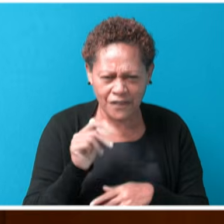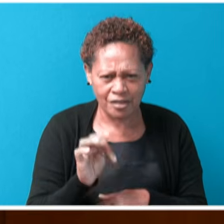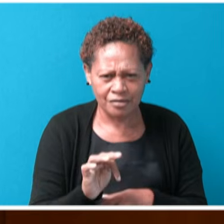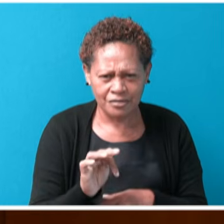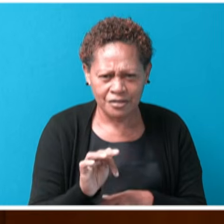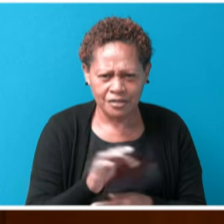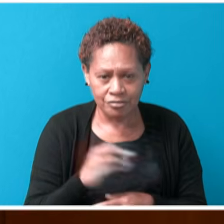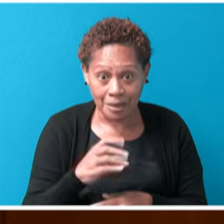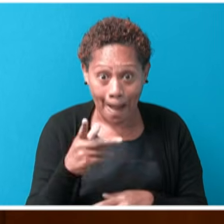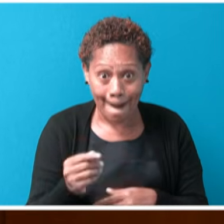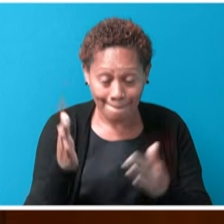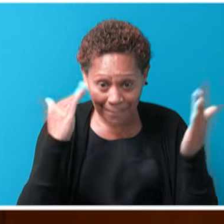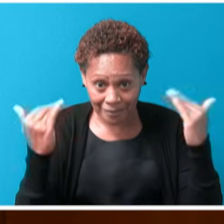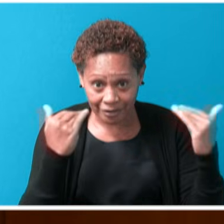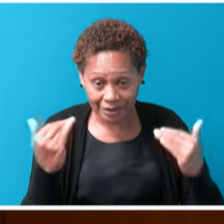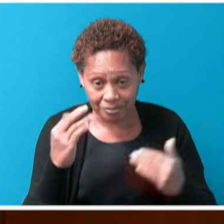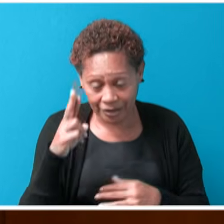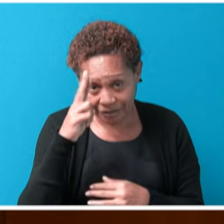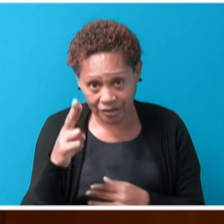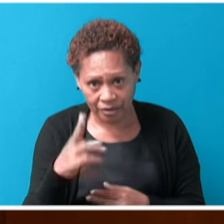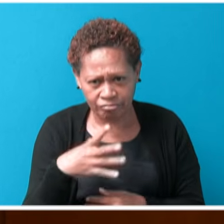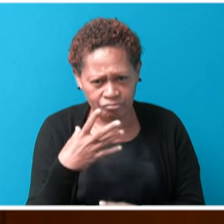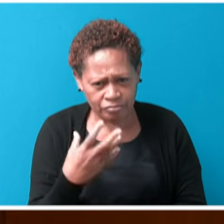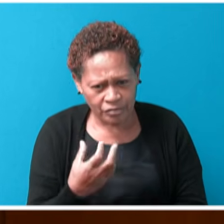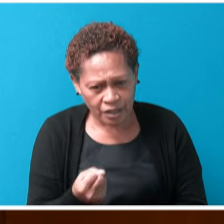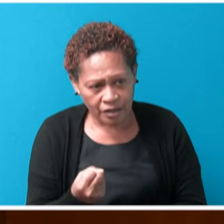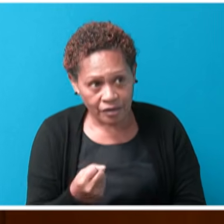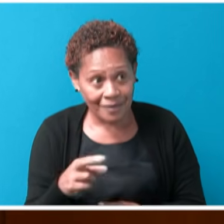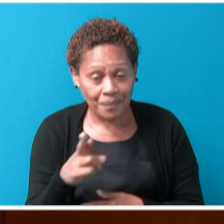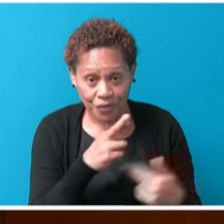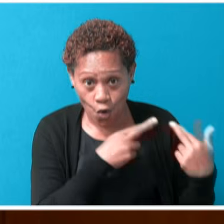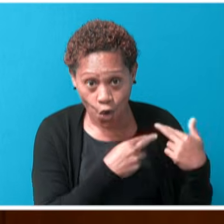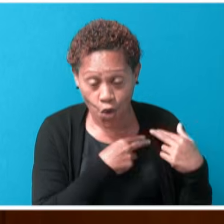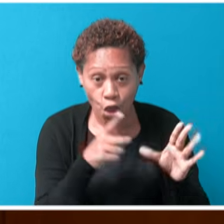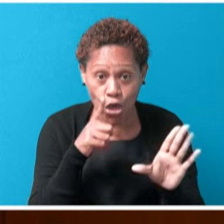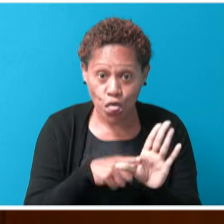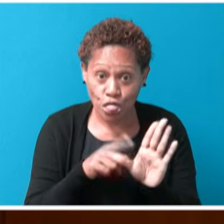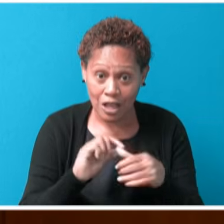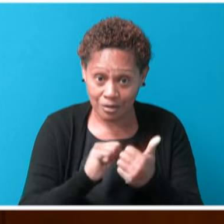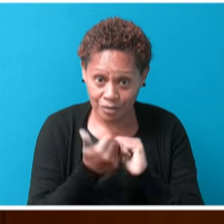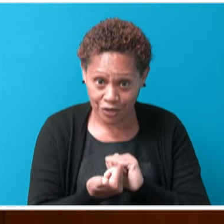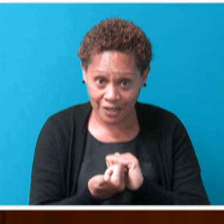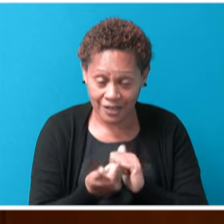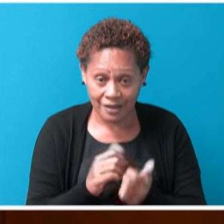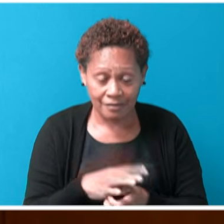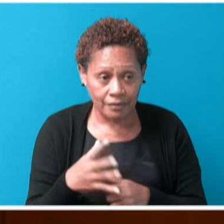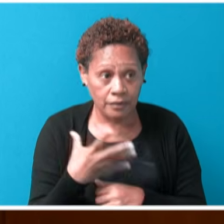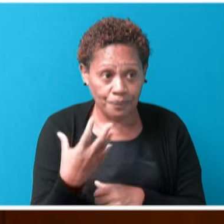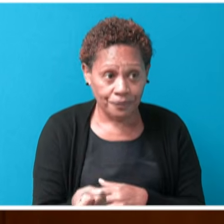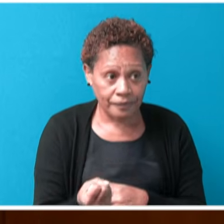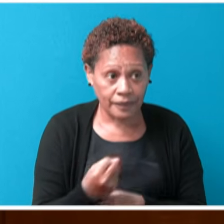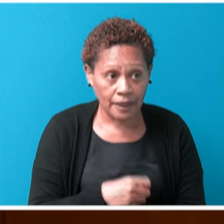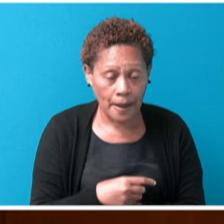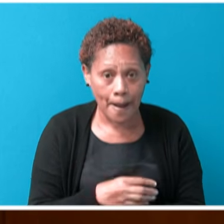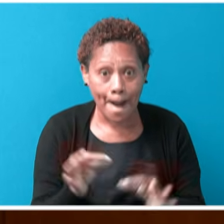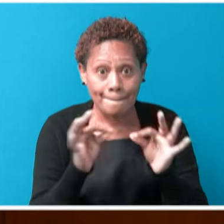Mr. Speaker, sir, although I have assumed the cabinet role of Minister responsible for youth and sports, I will allow Honourable Sakura and Honourable Bia